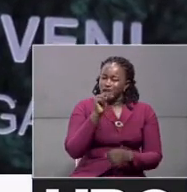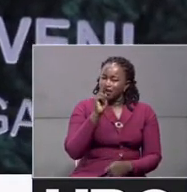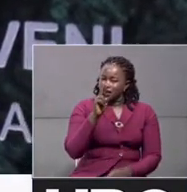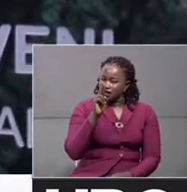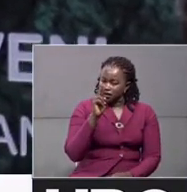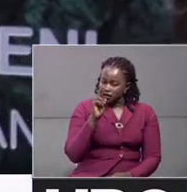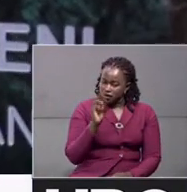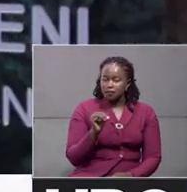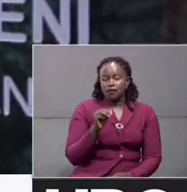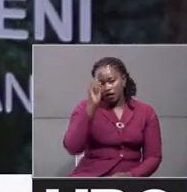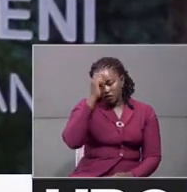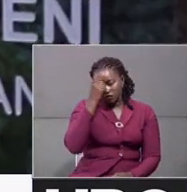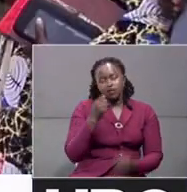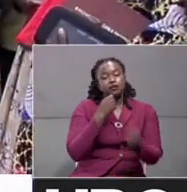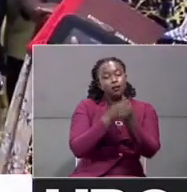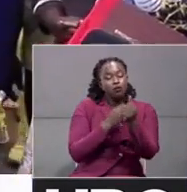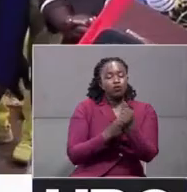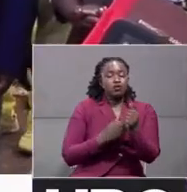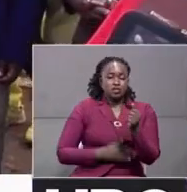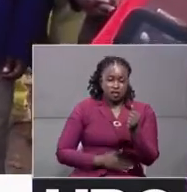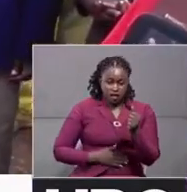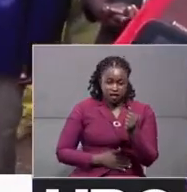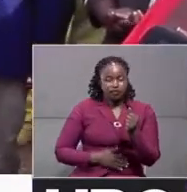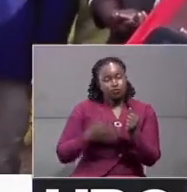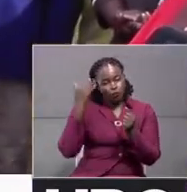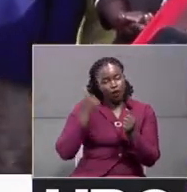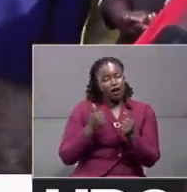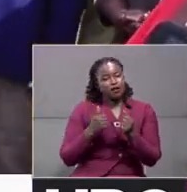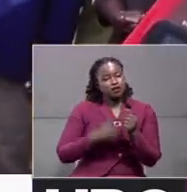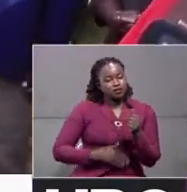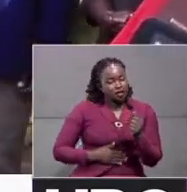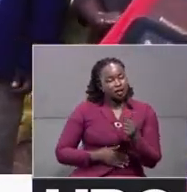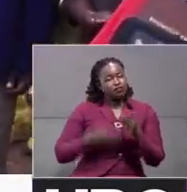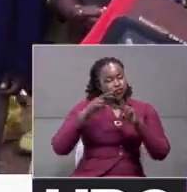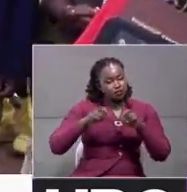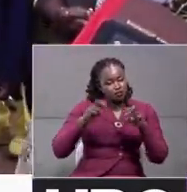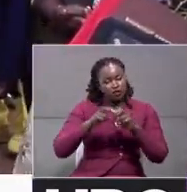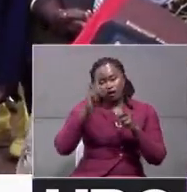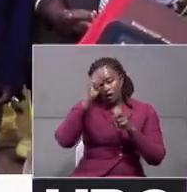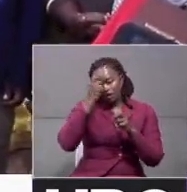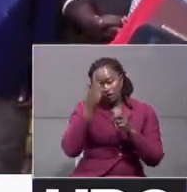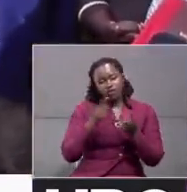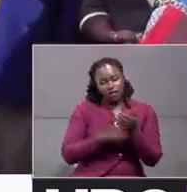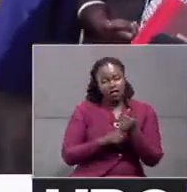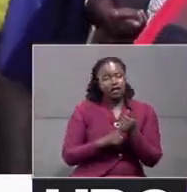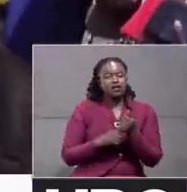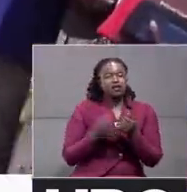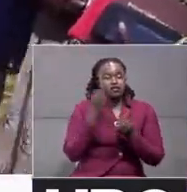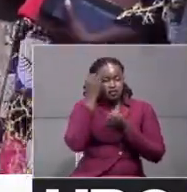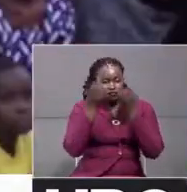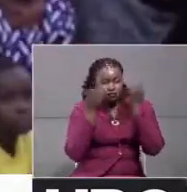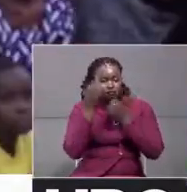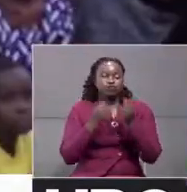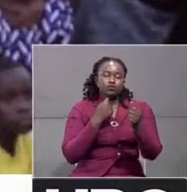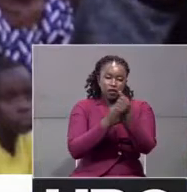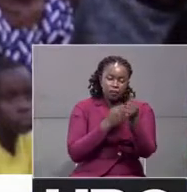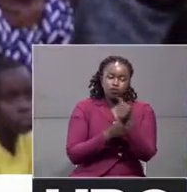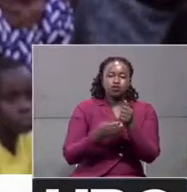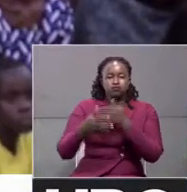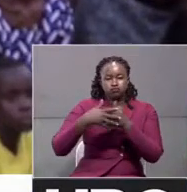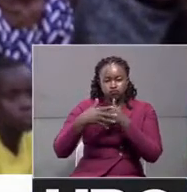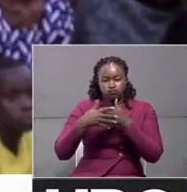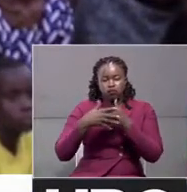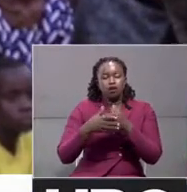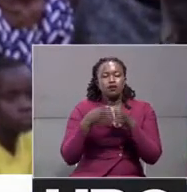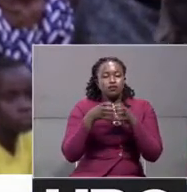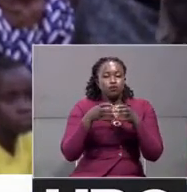supports sciences because through scientific research, government is able to generate innovations to support industrial growth. Industries